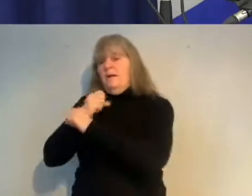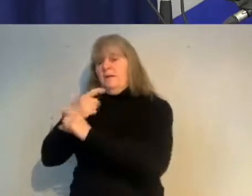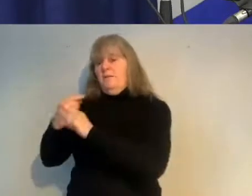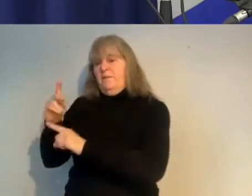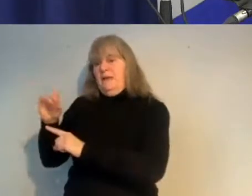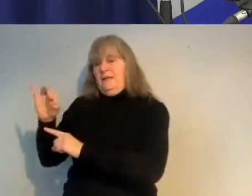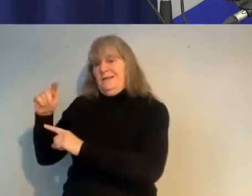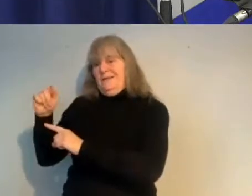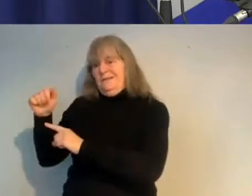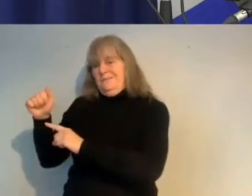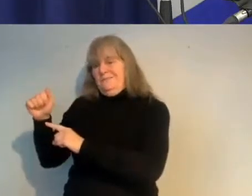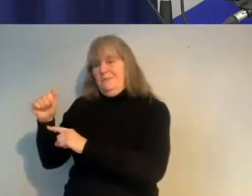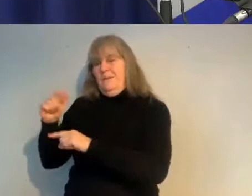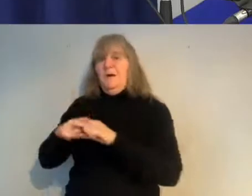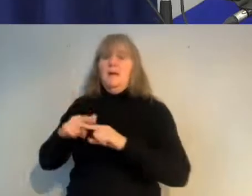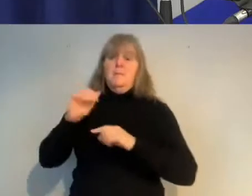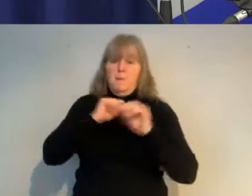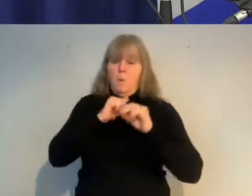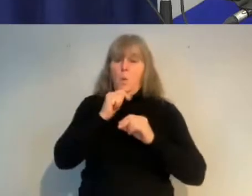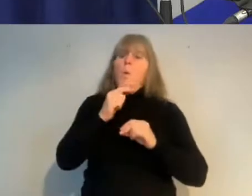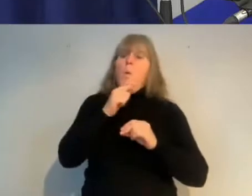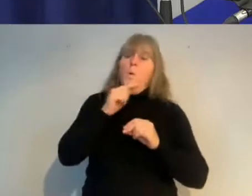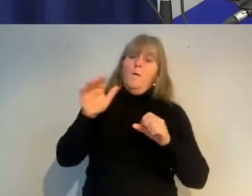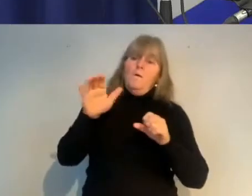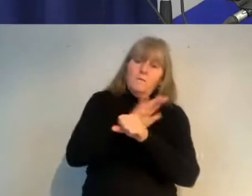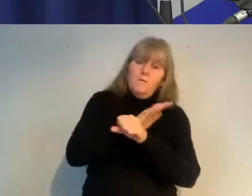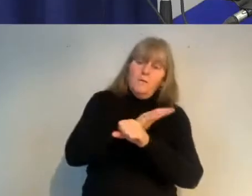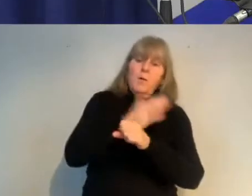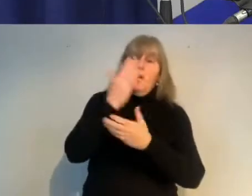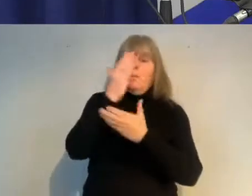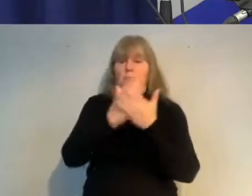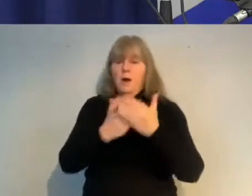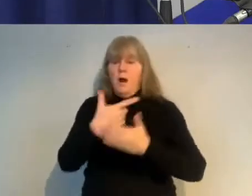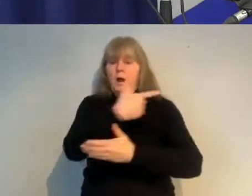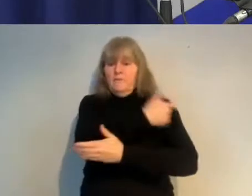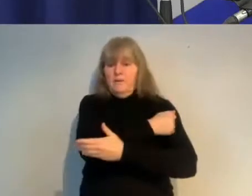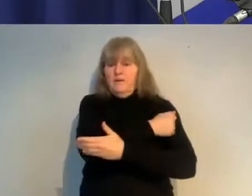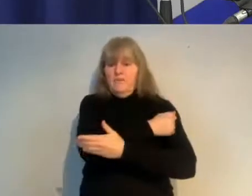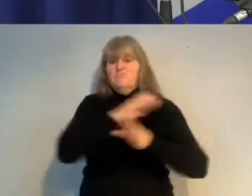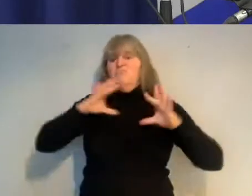Therefore, people who are partially or even fully vaccinated are being infected.